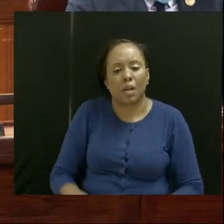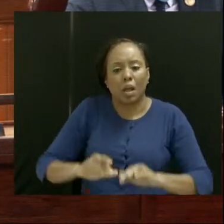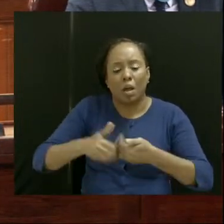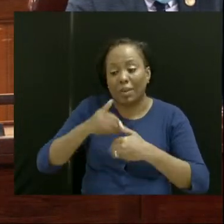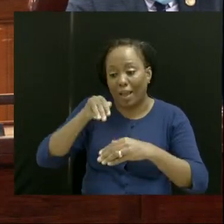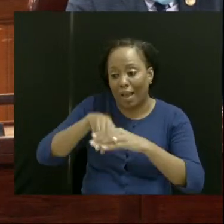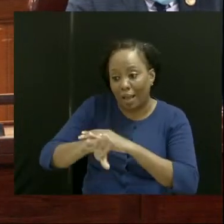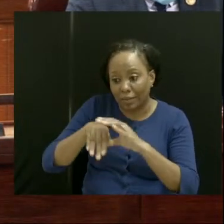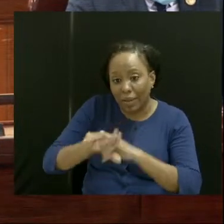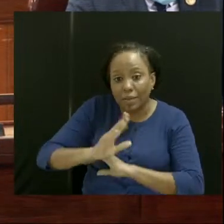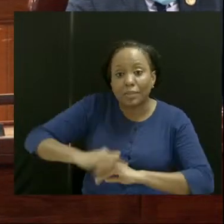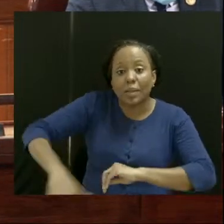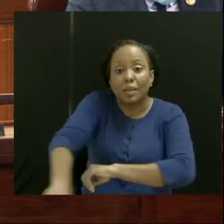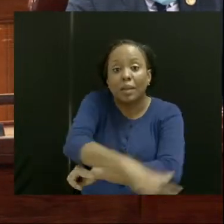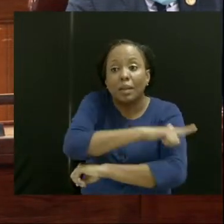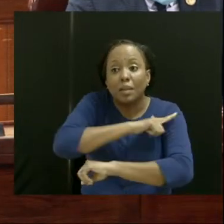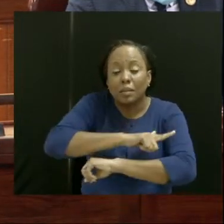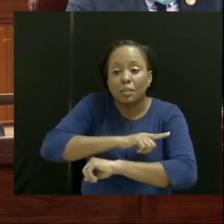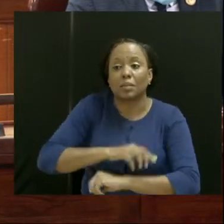the old Clico